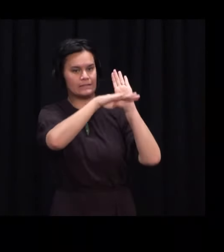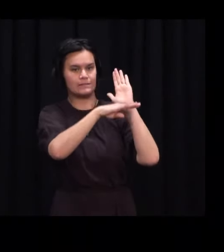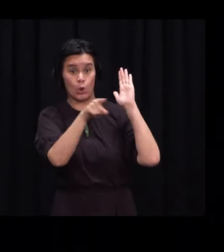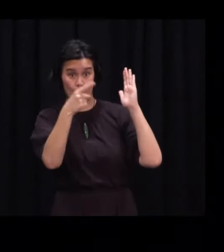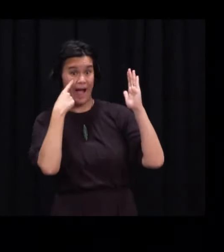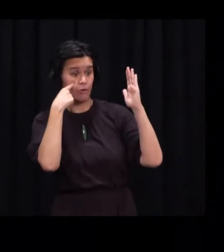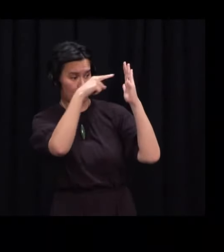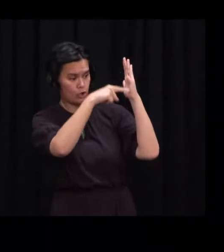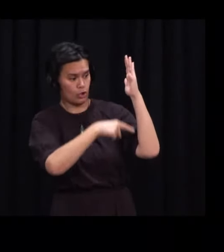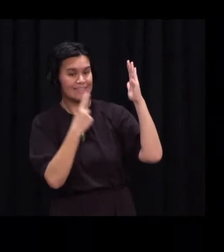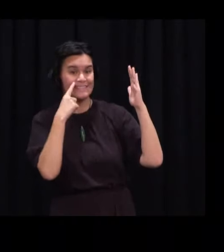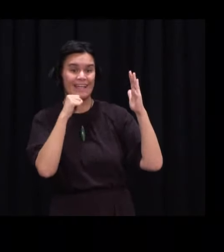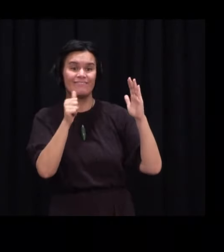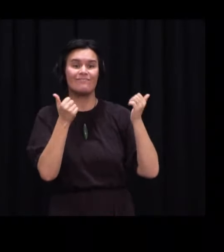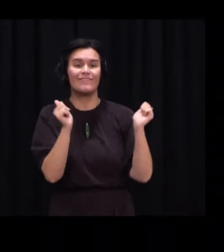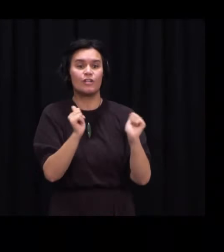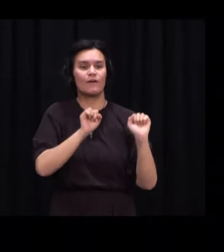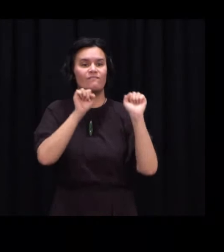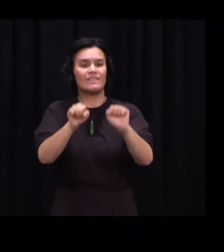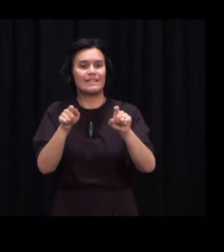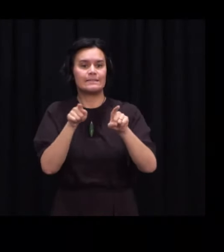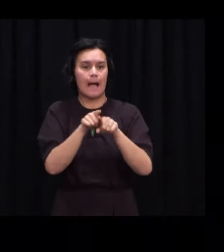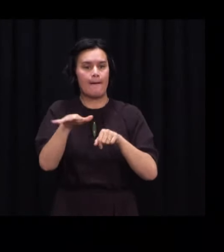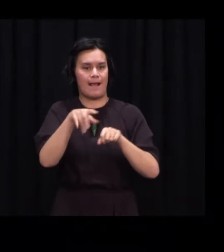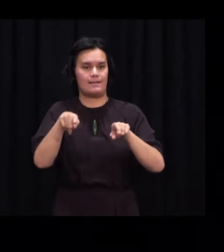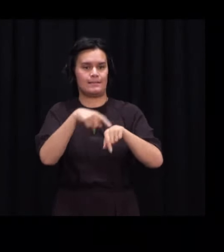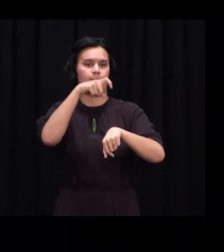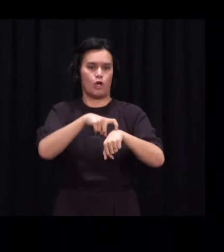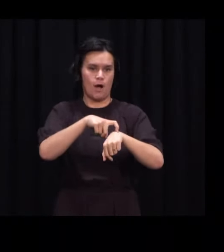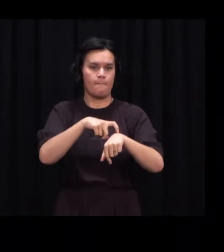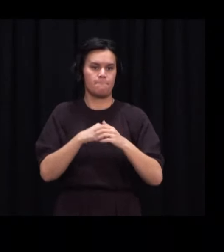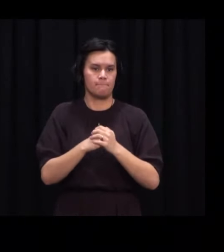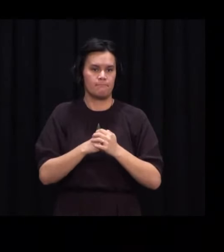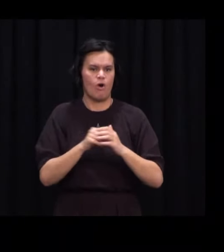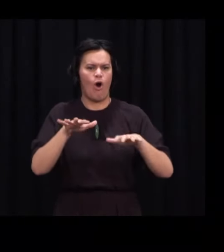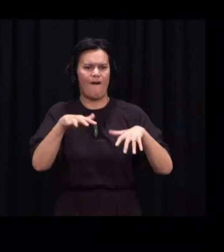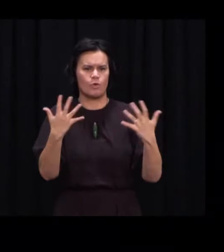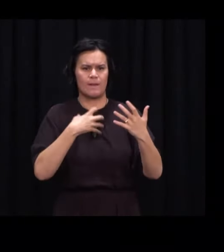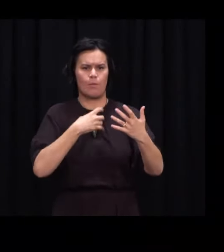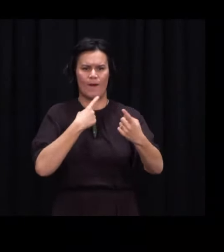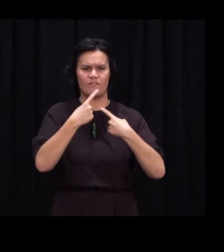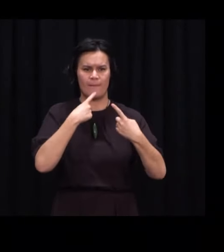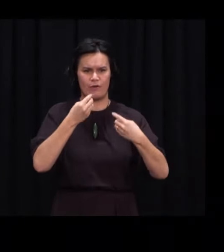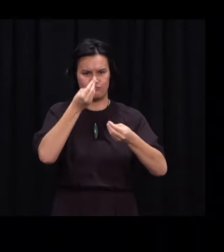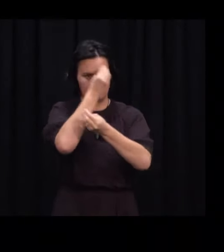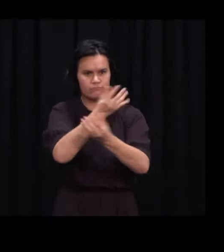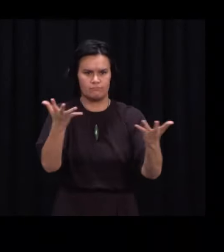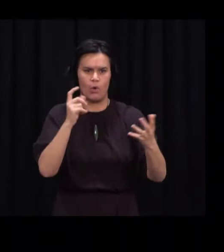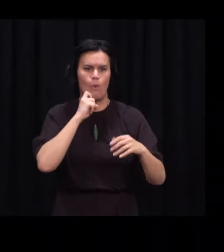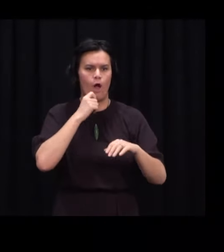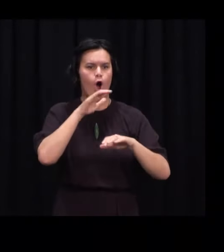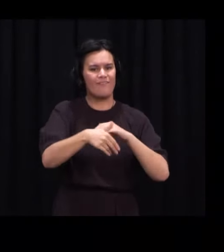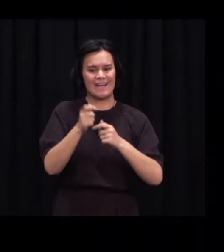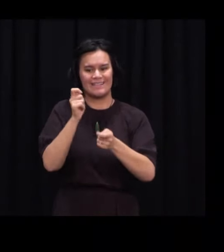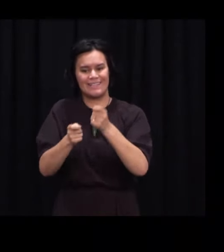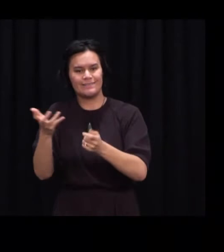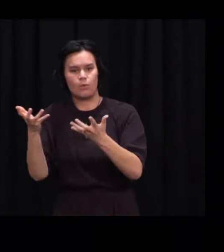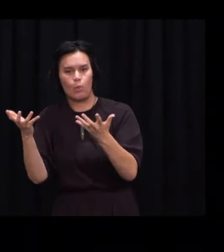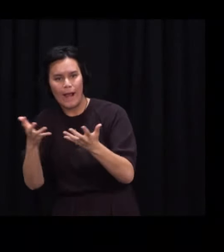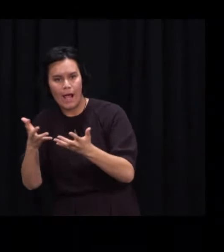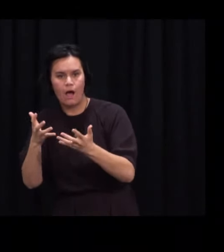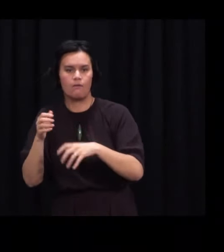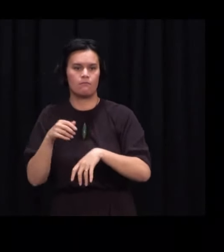will be available there in that area, and we will, of course, publicise where that testing can be got. So we will put that